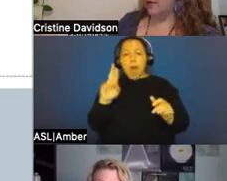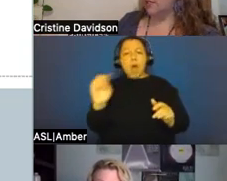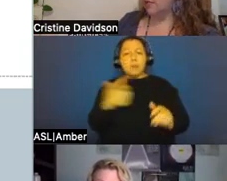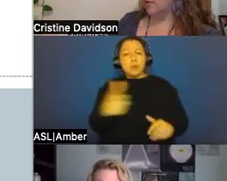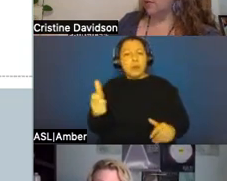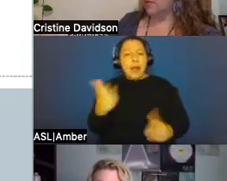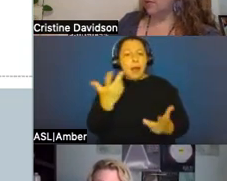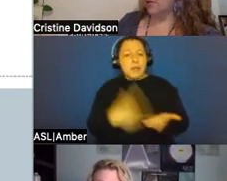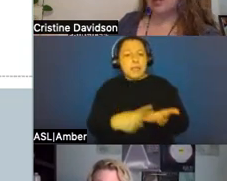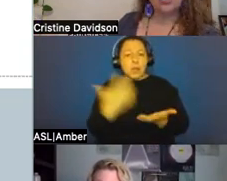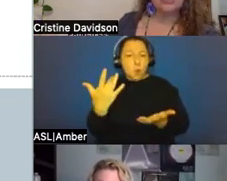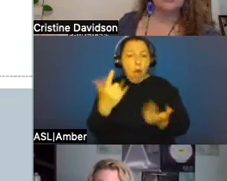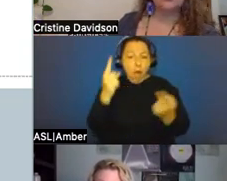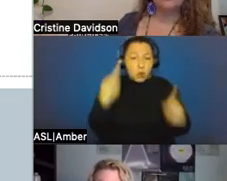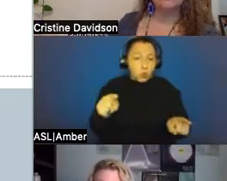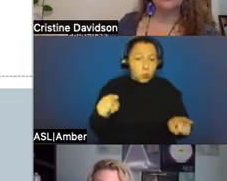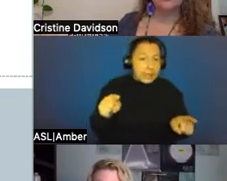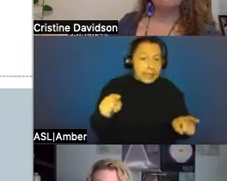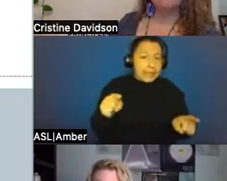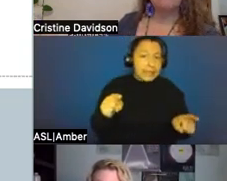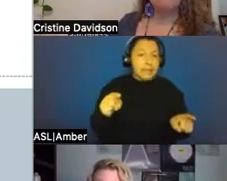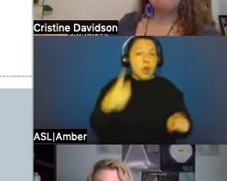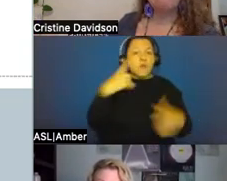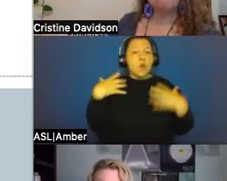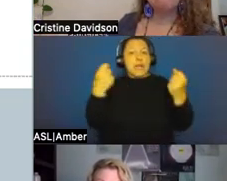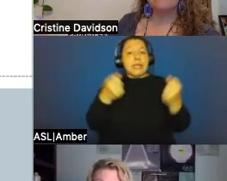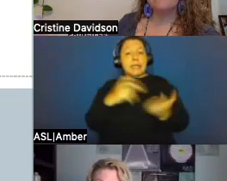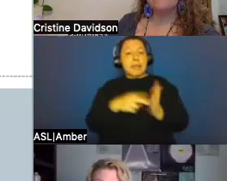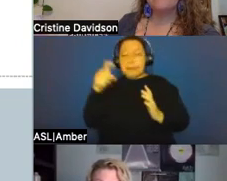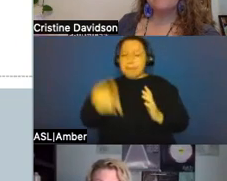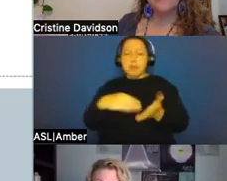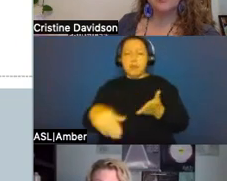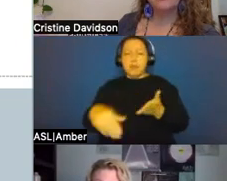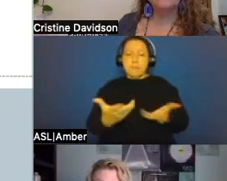agree that to heal, you must forgive?